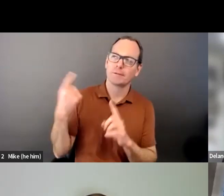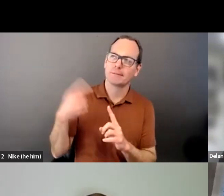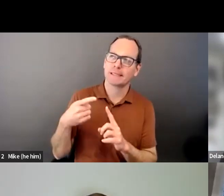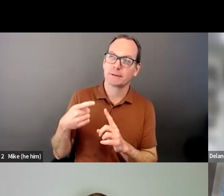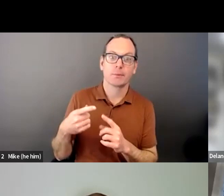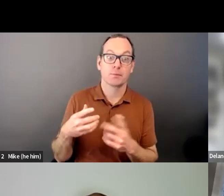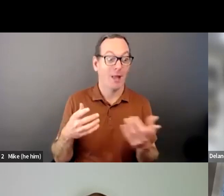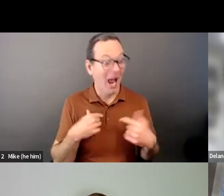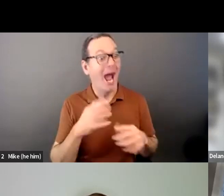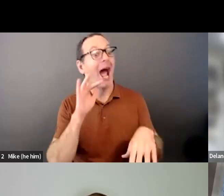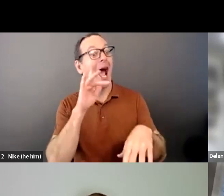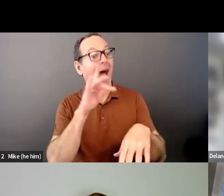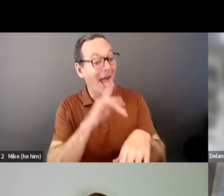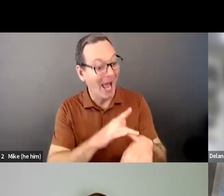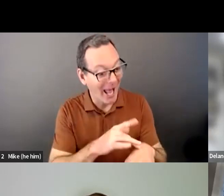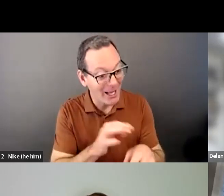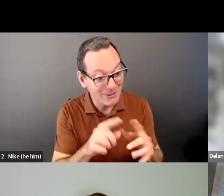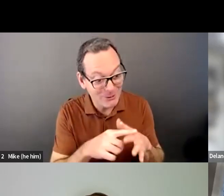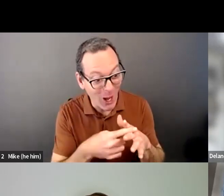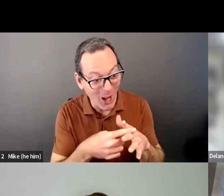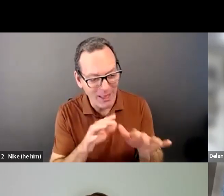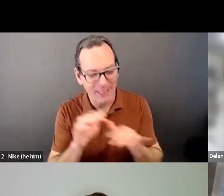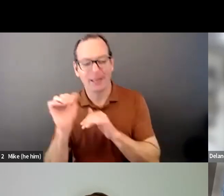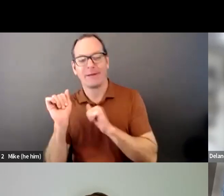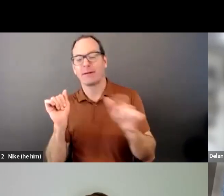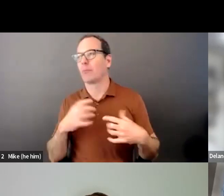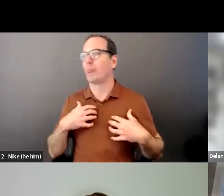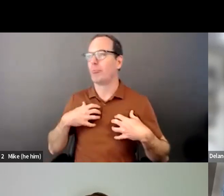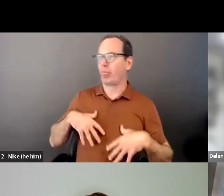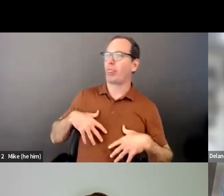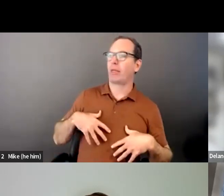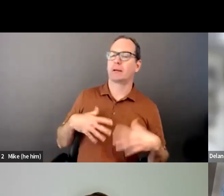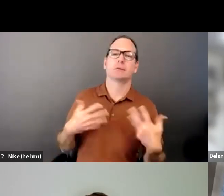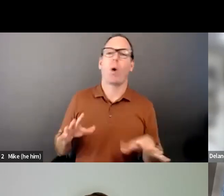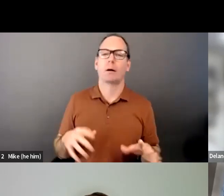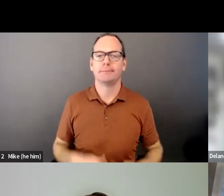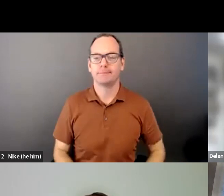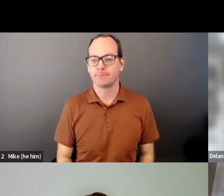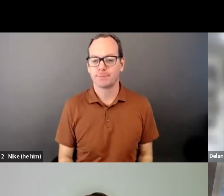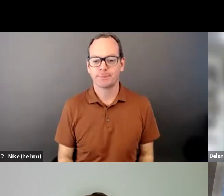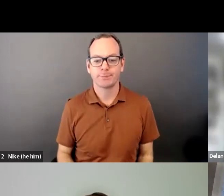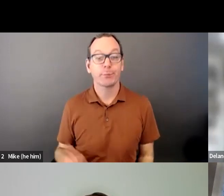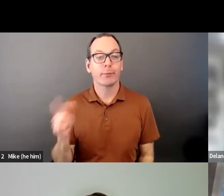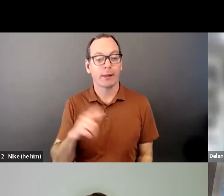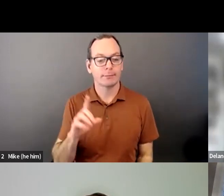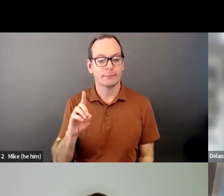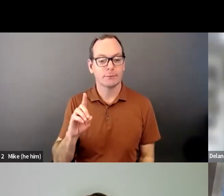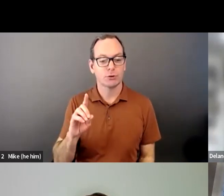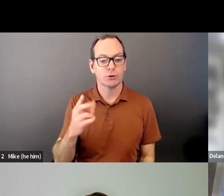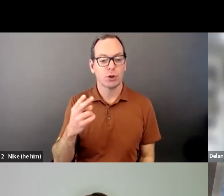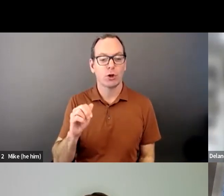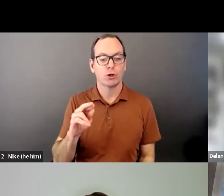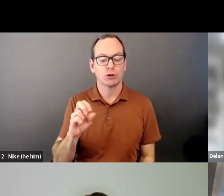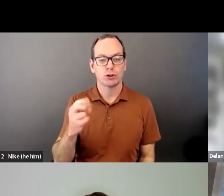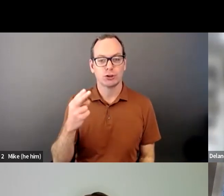have supports. Perfect. Darcy? I agree. I think it's very important to come into